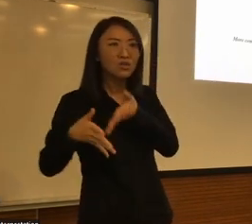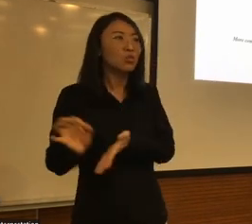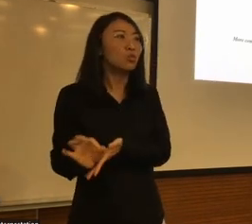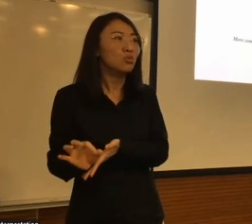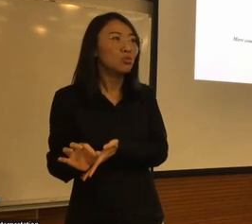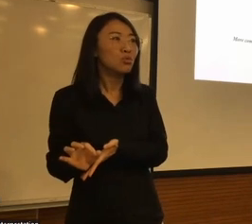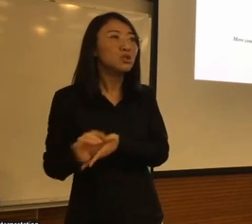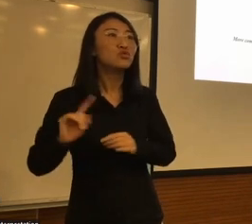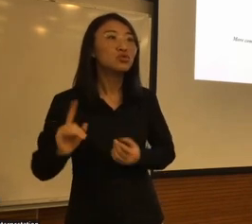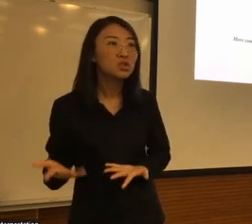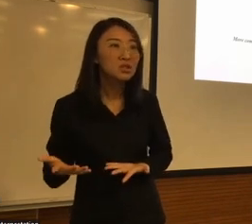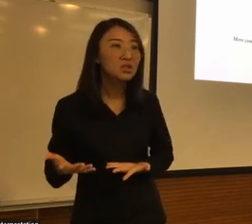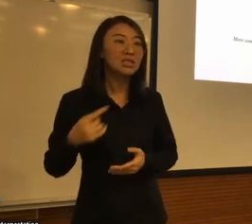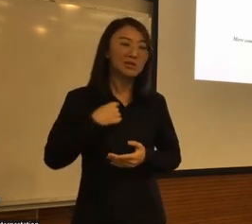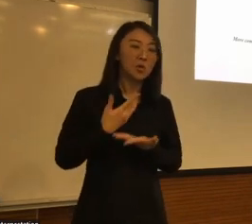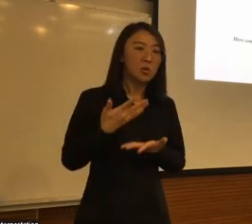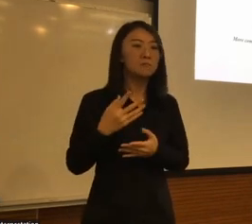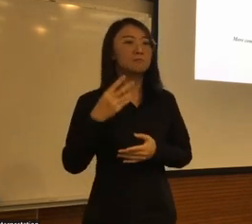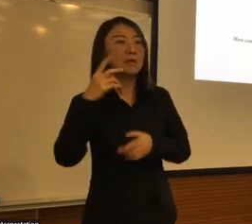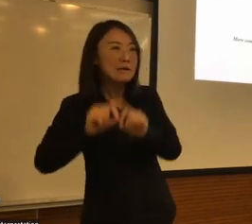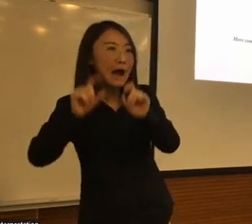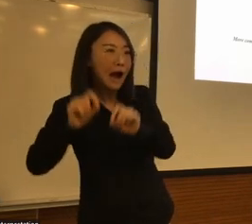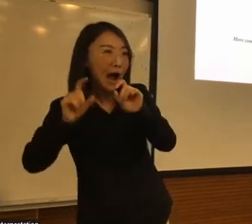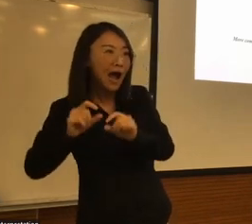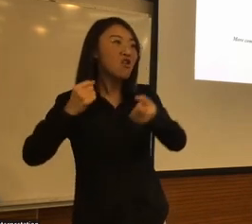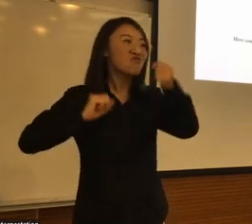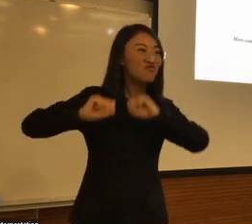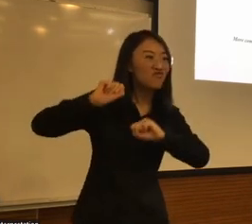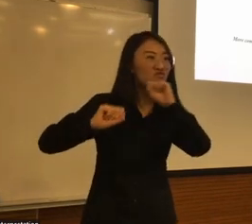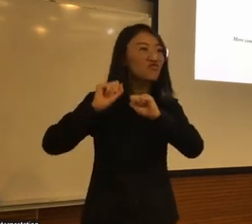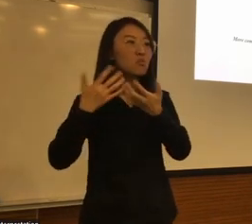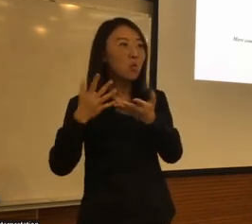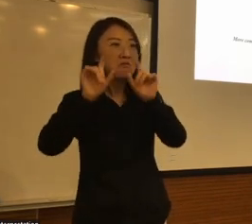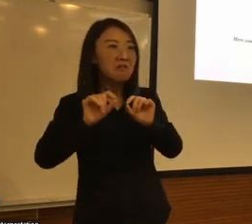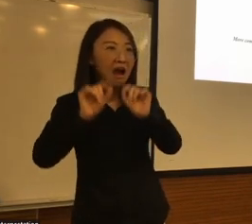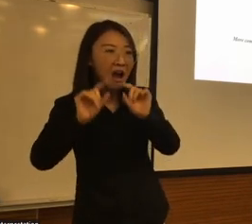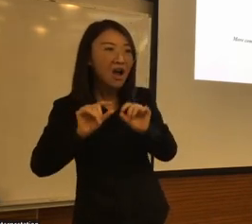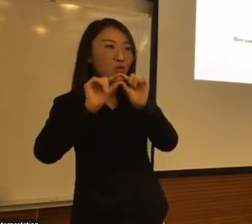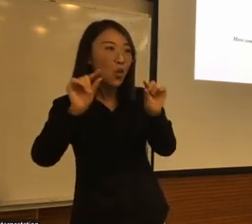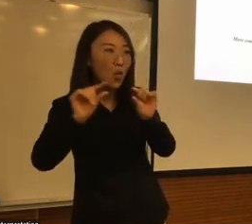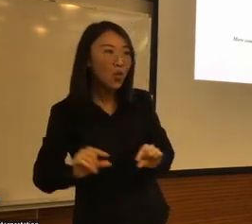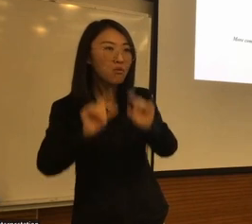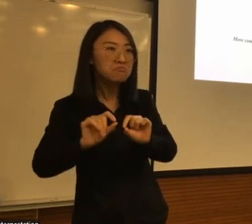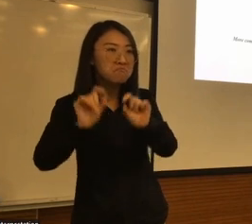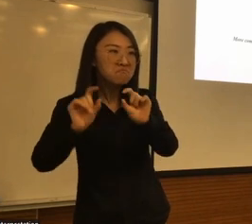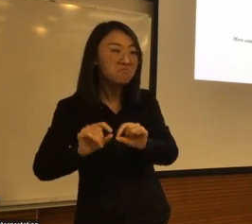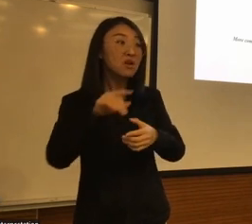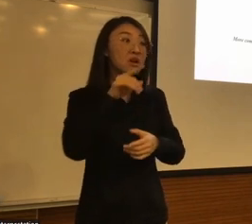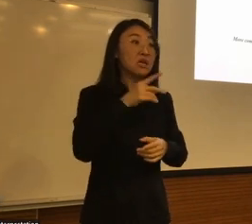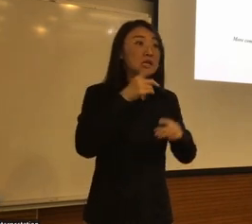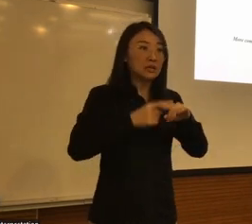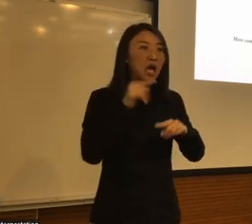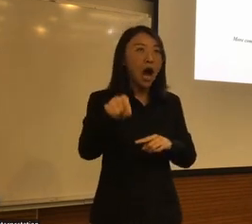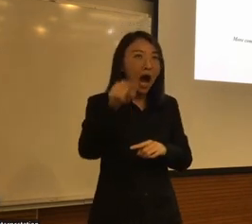paraphrase with entities and movements and many people coming to see one person who will do this and that, and oh,